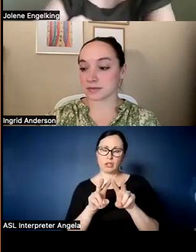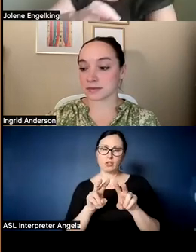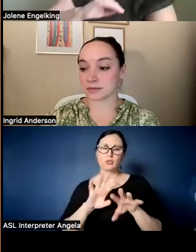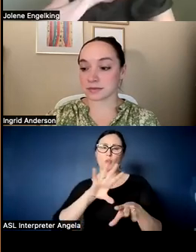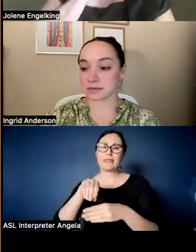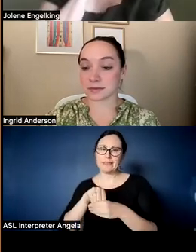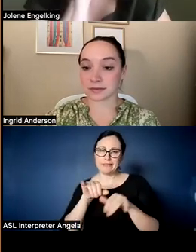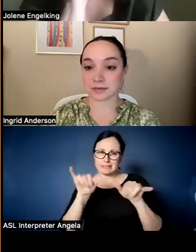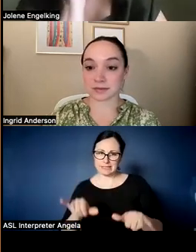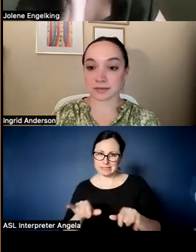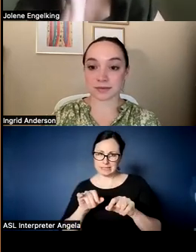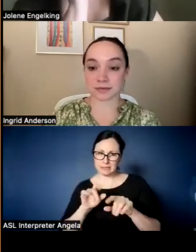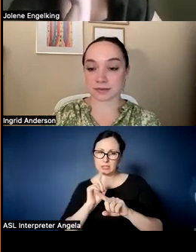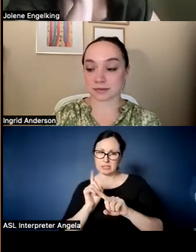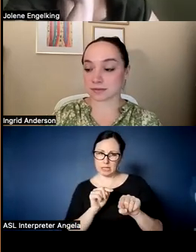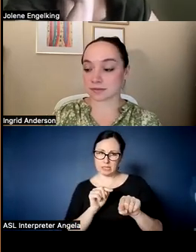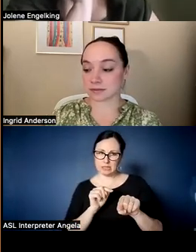And so, yeah, and I think